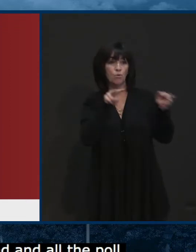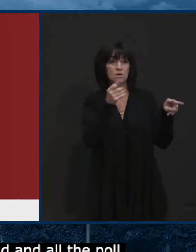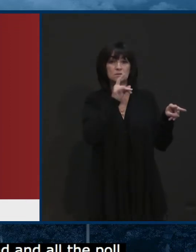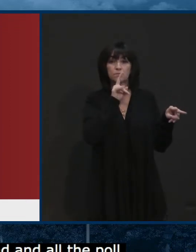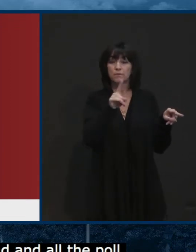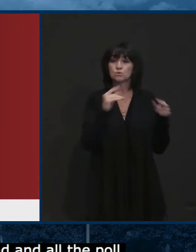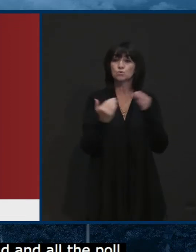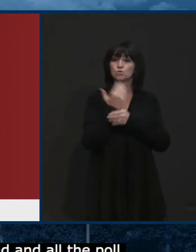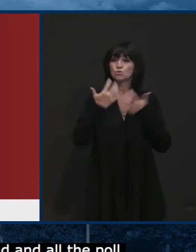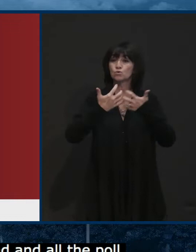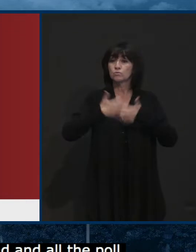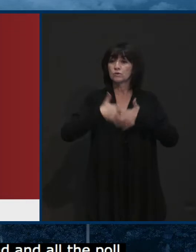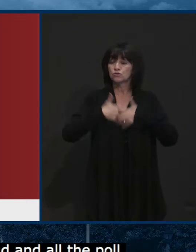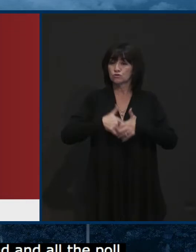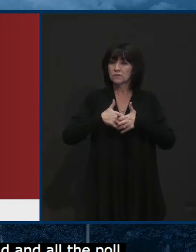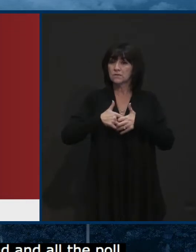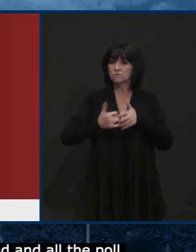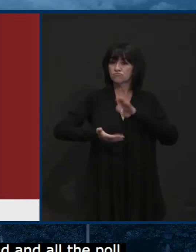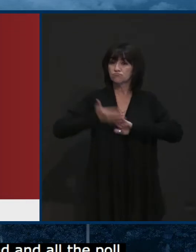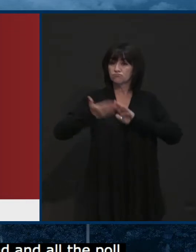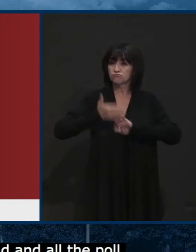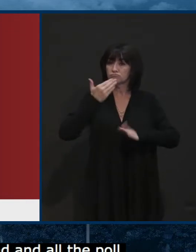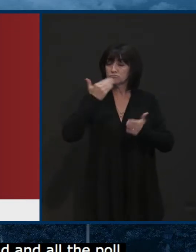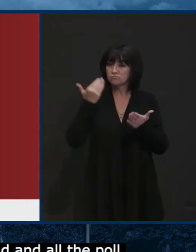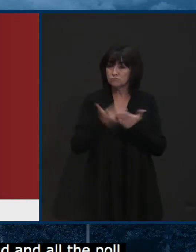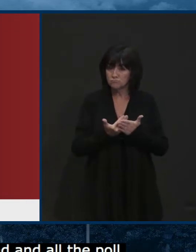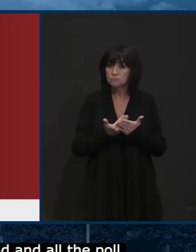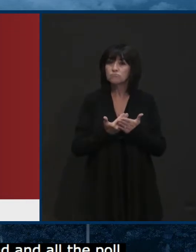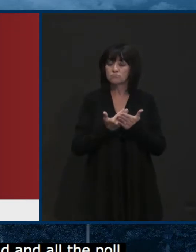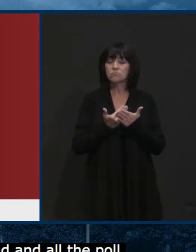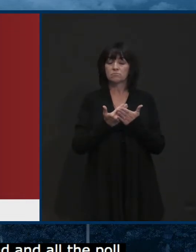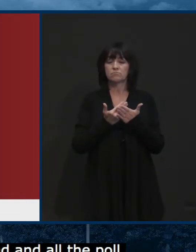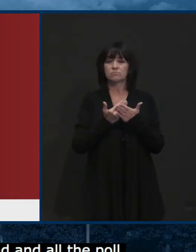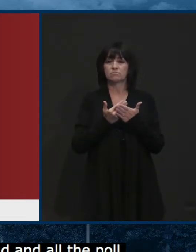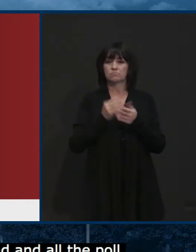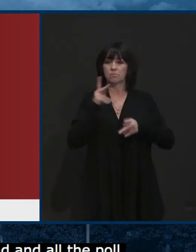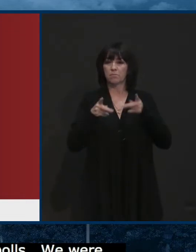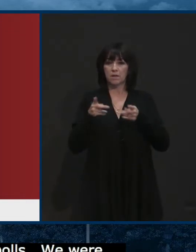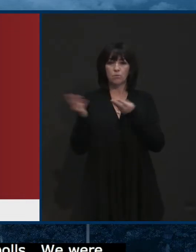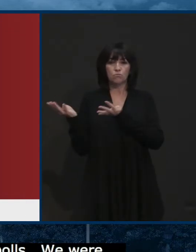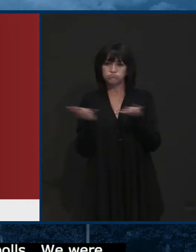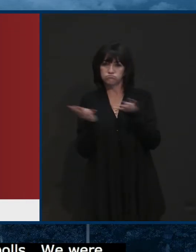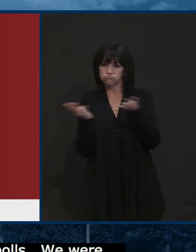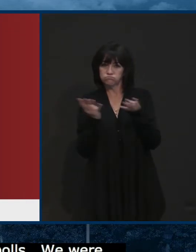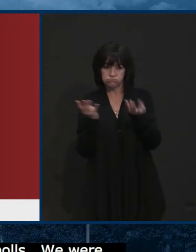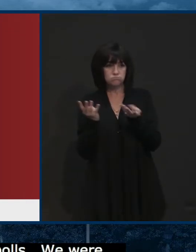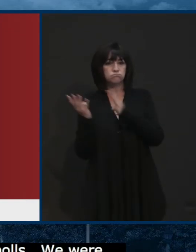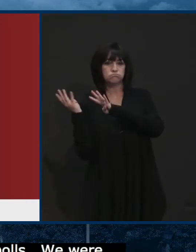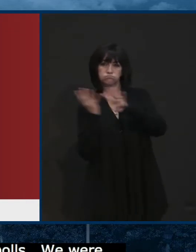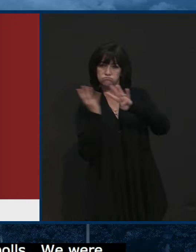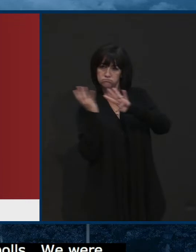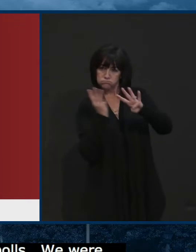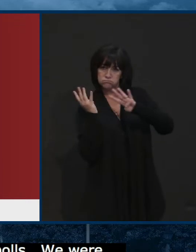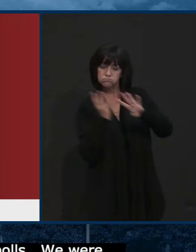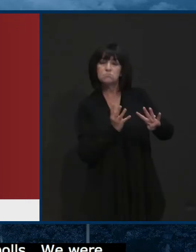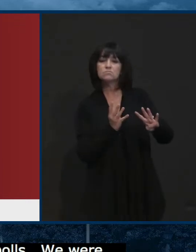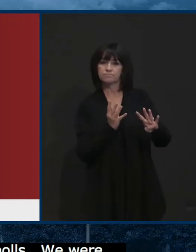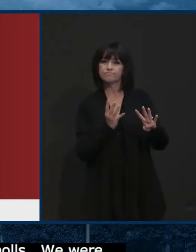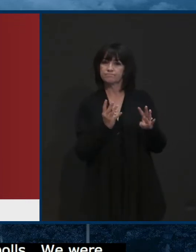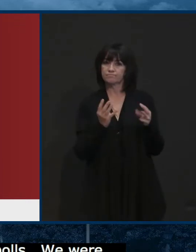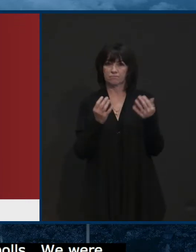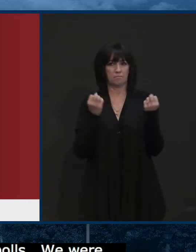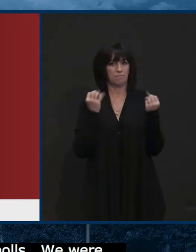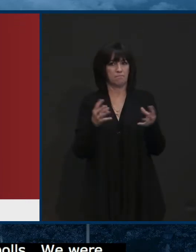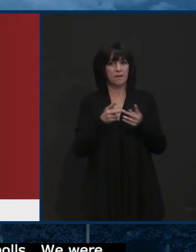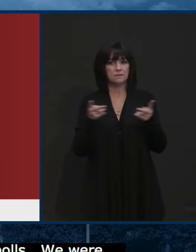working well. We were moving people through quickly. There were long lines, as I mentioned last week in our press conference, at every